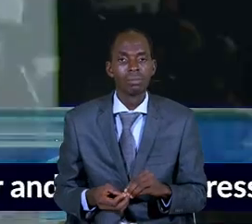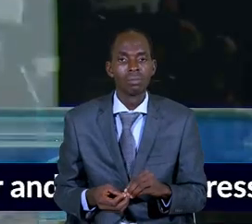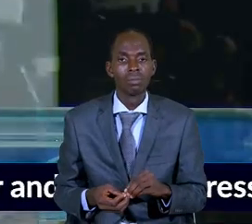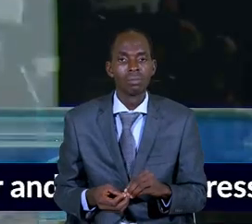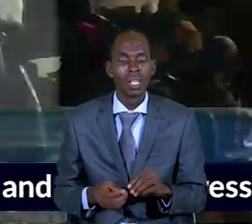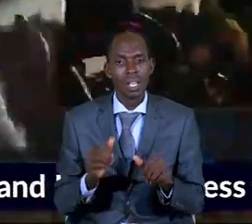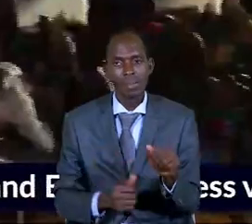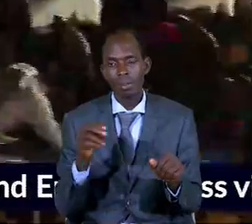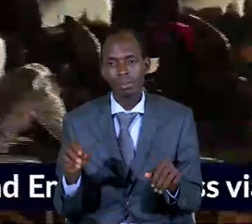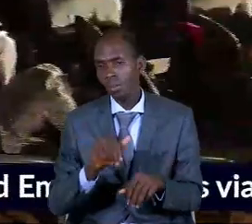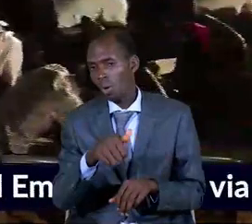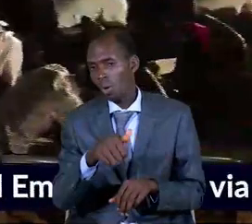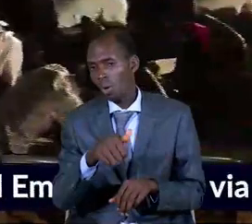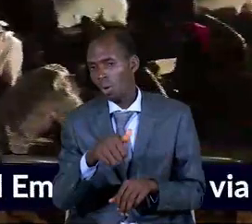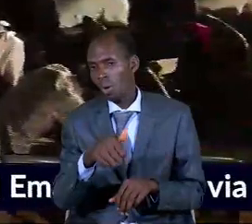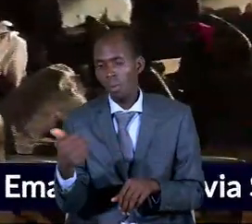Look at the address.